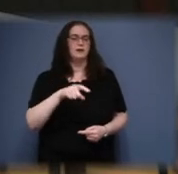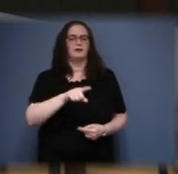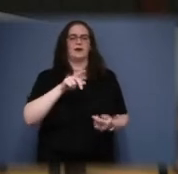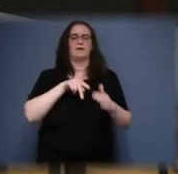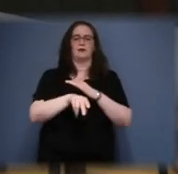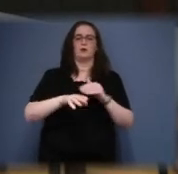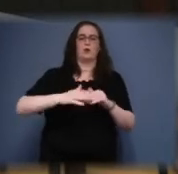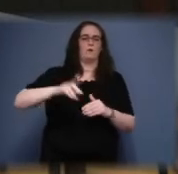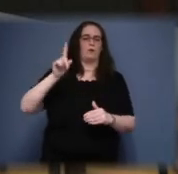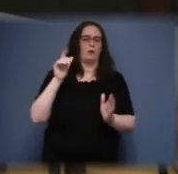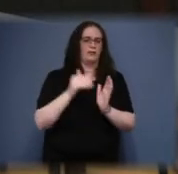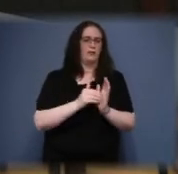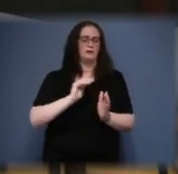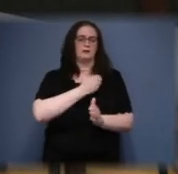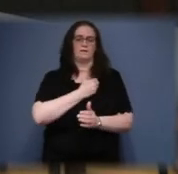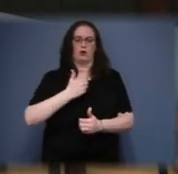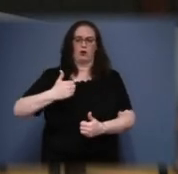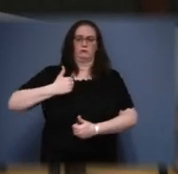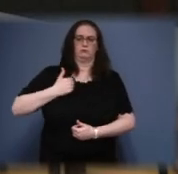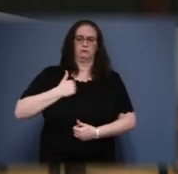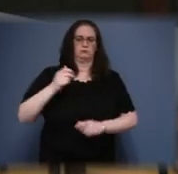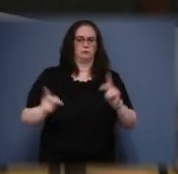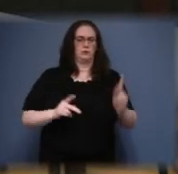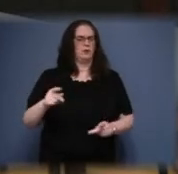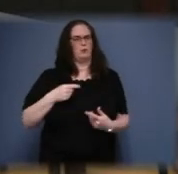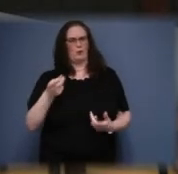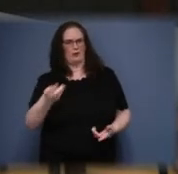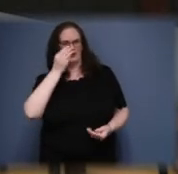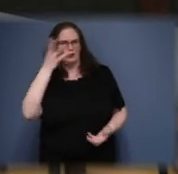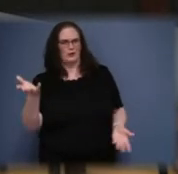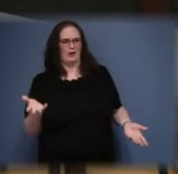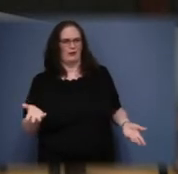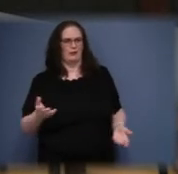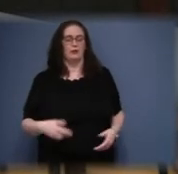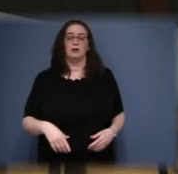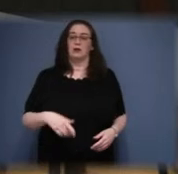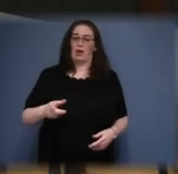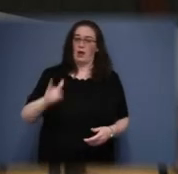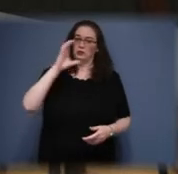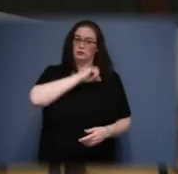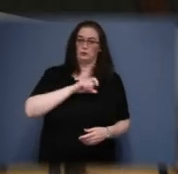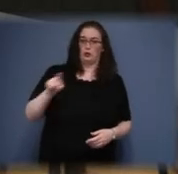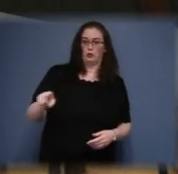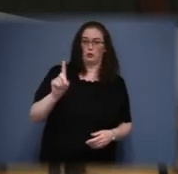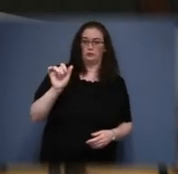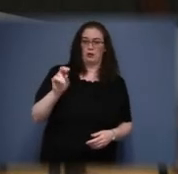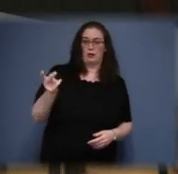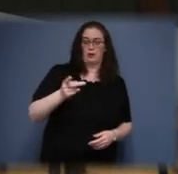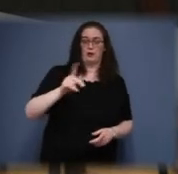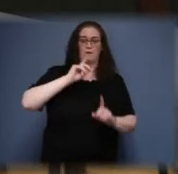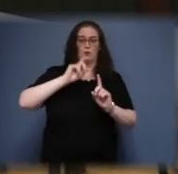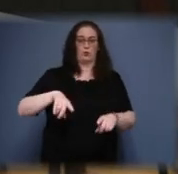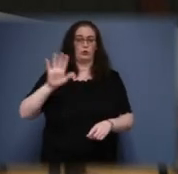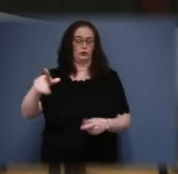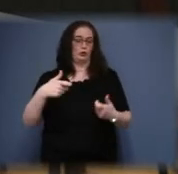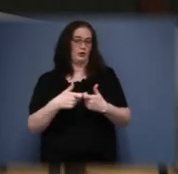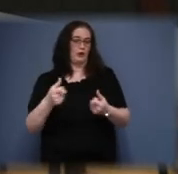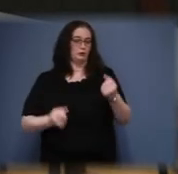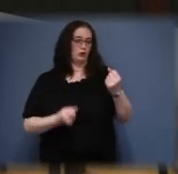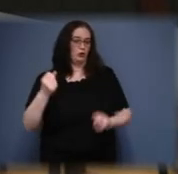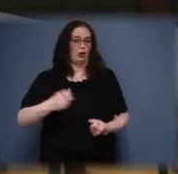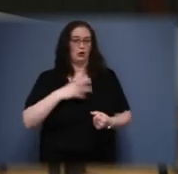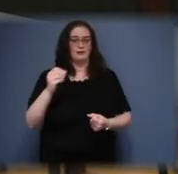over 1,000 of our servicemen and women, but what do you care? I assume that you and Diane have ordered your electric cars and